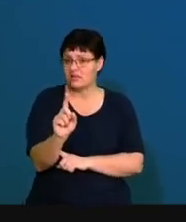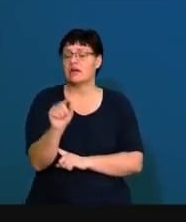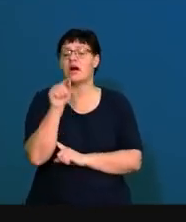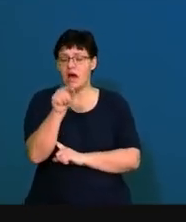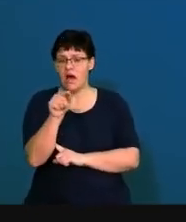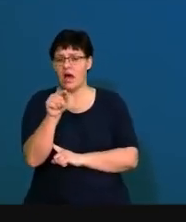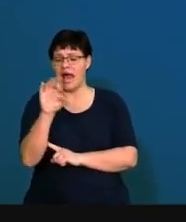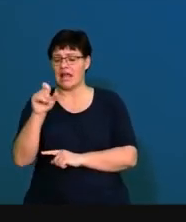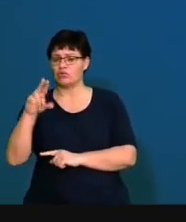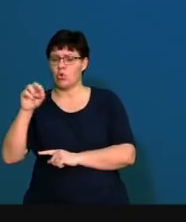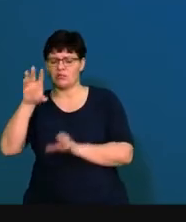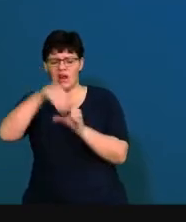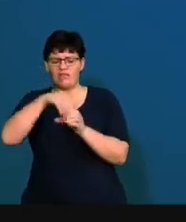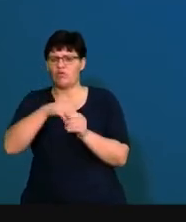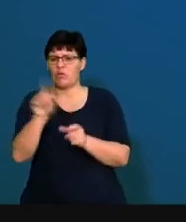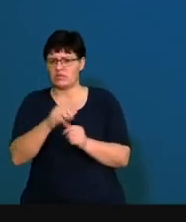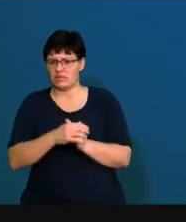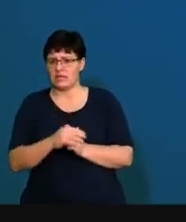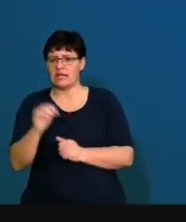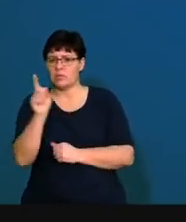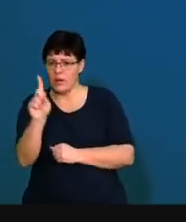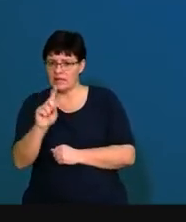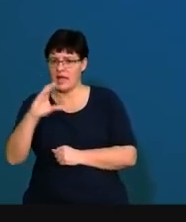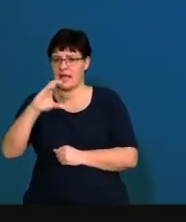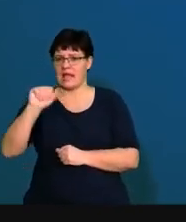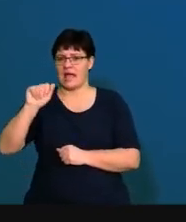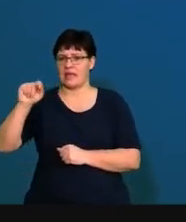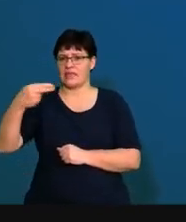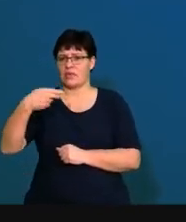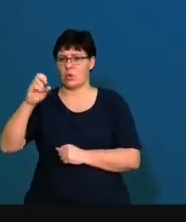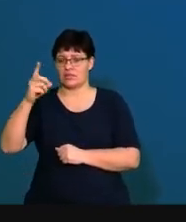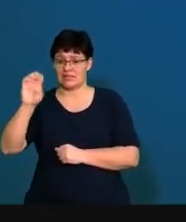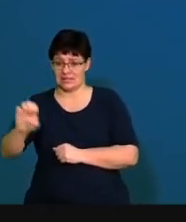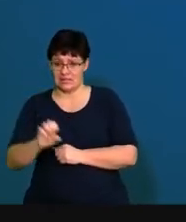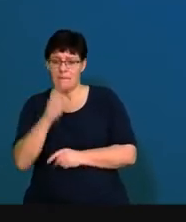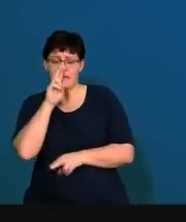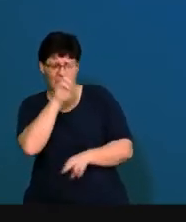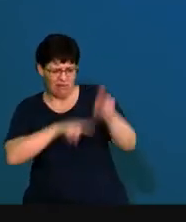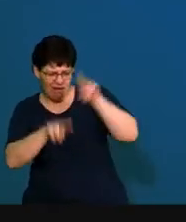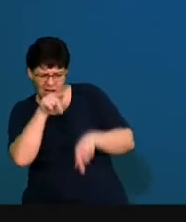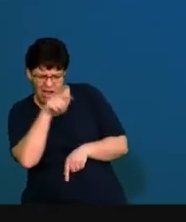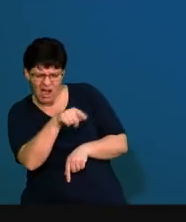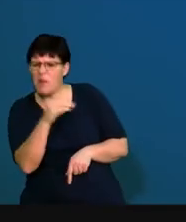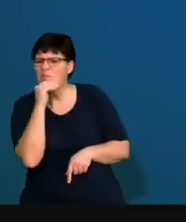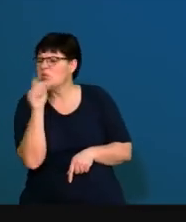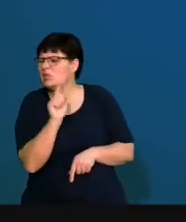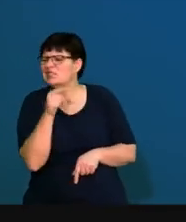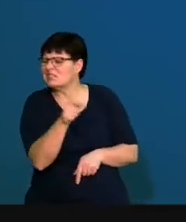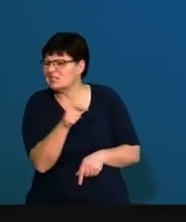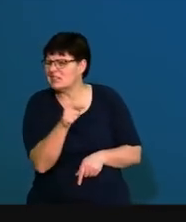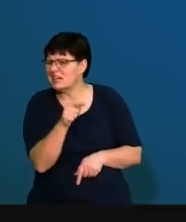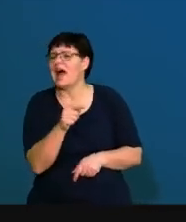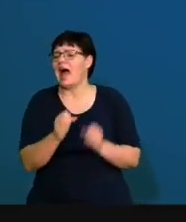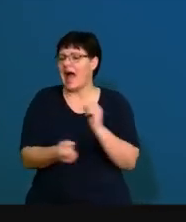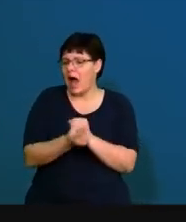electrode concerned, it is the cathode, all right? So go back and revise again in terms